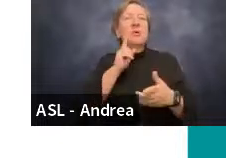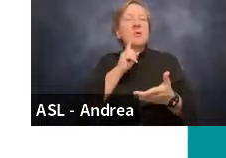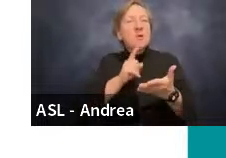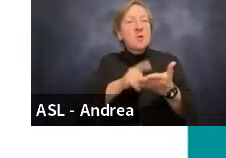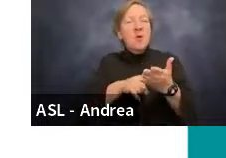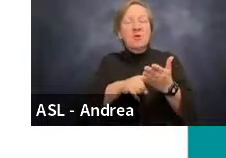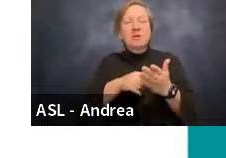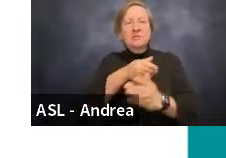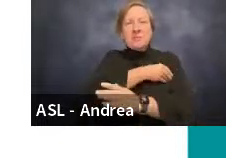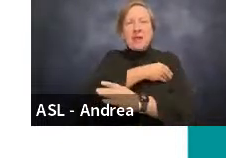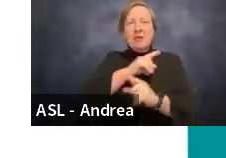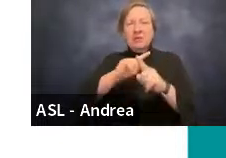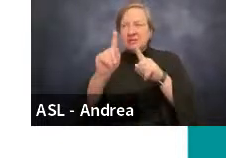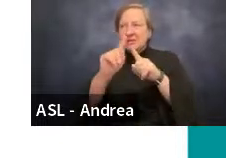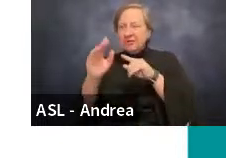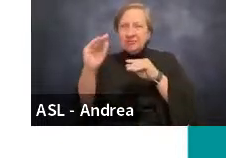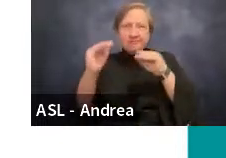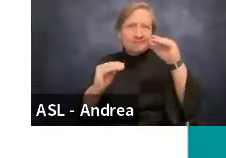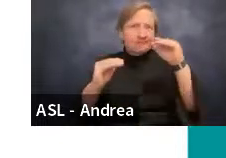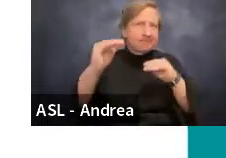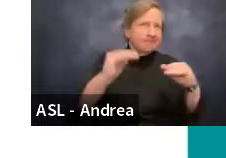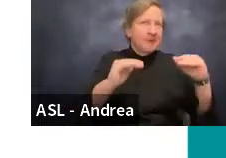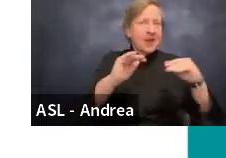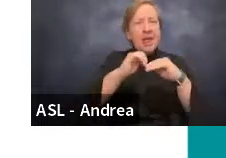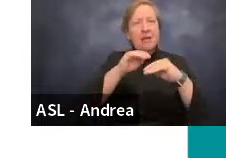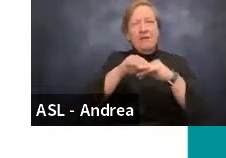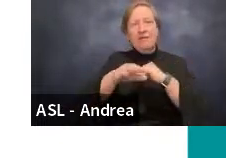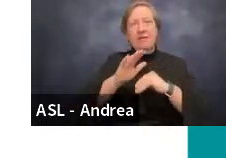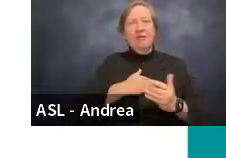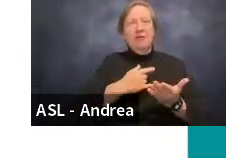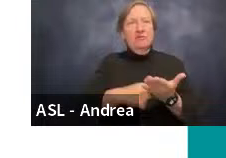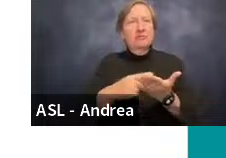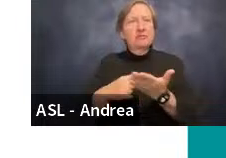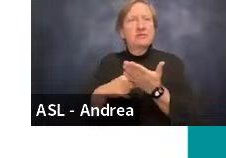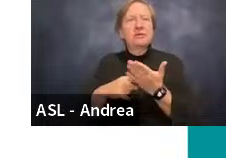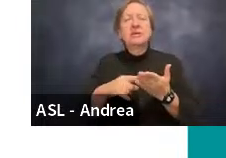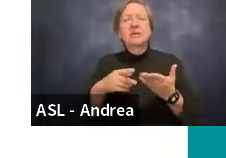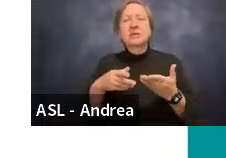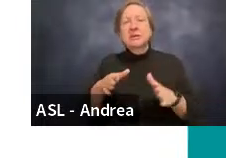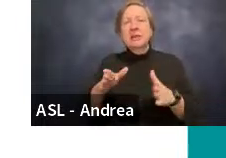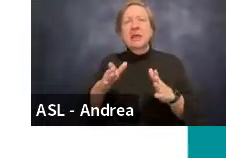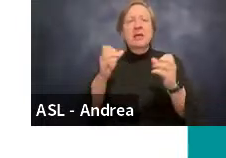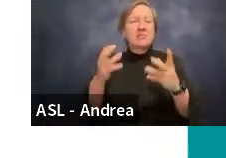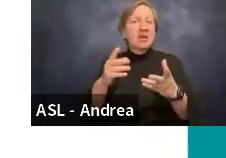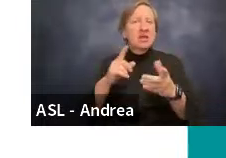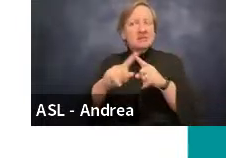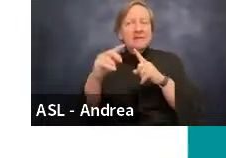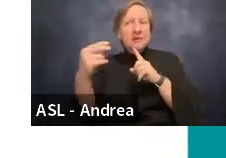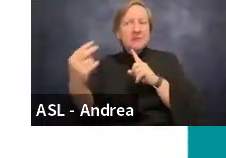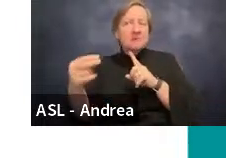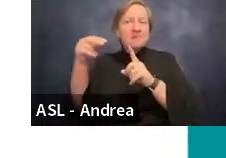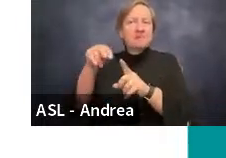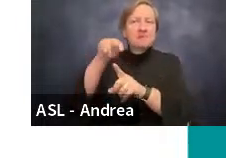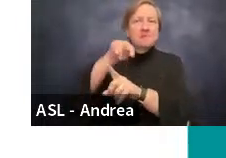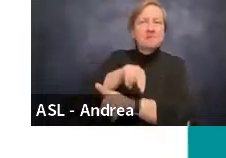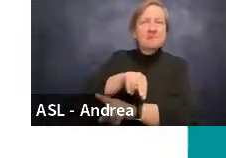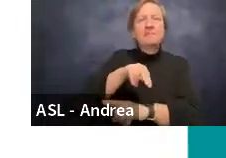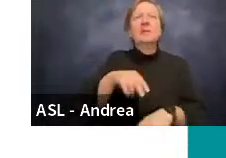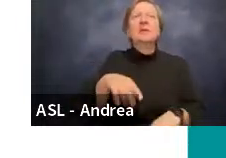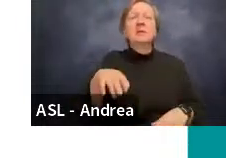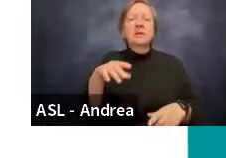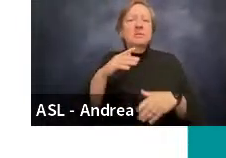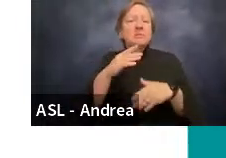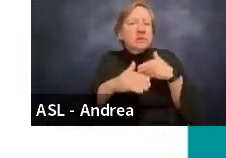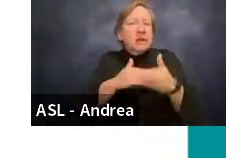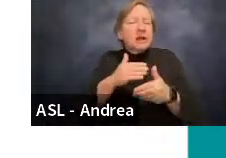in the room and how they may impact our discussions, create space for multiple truths and norms, be kind